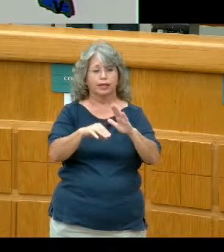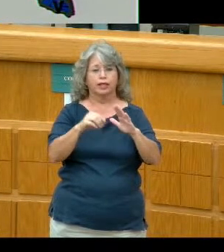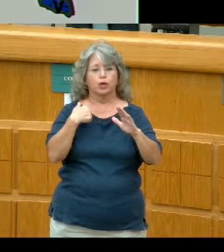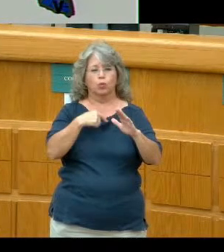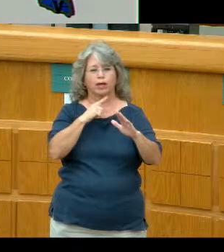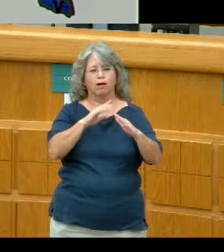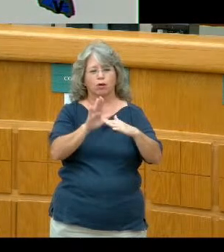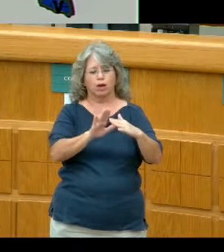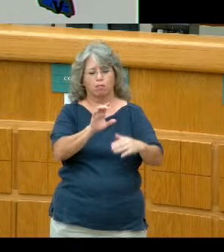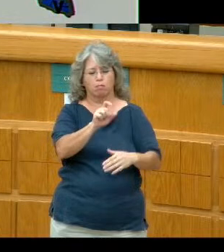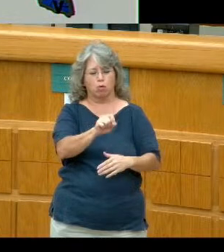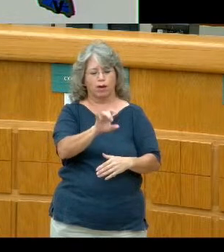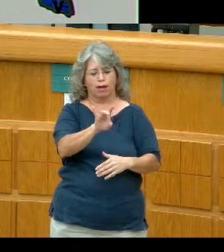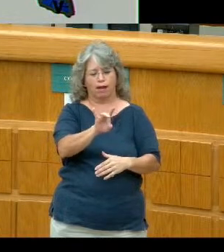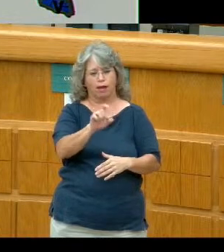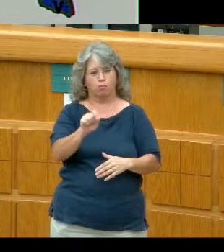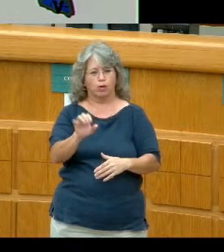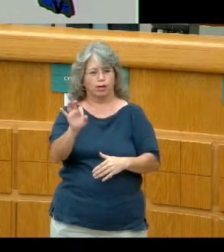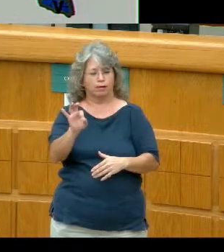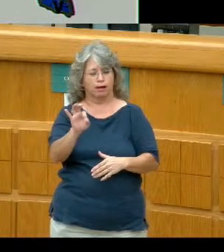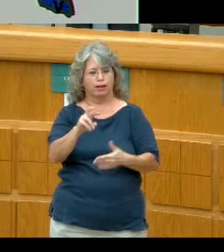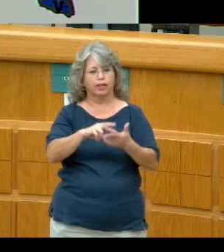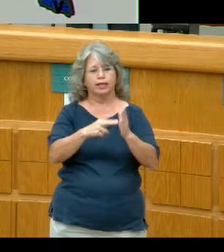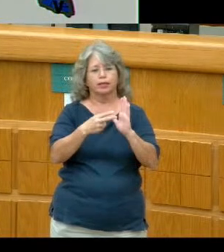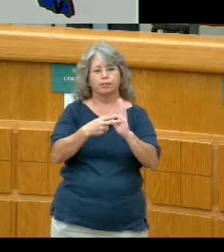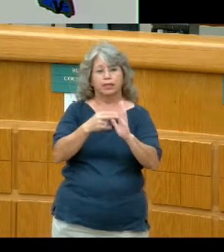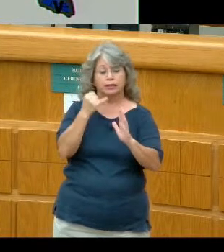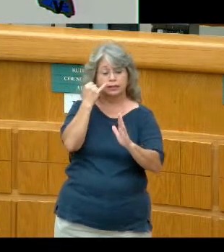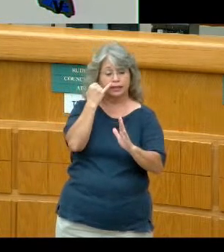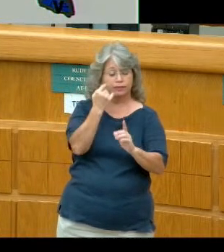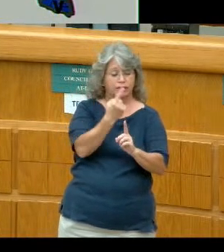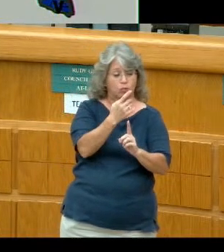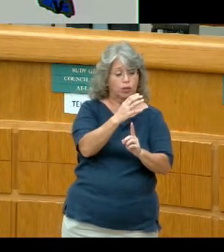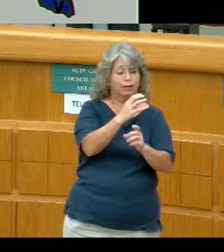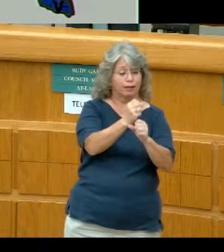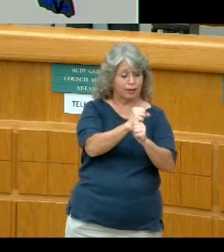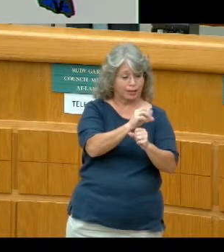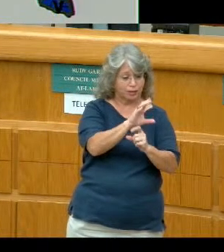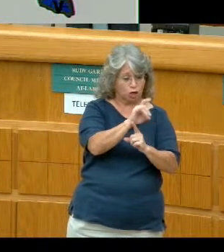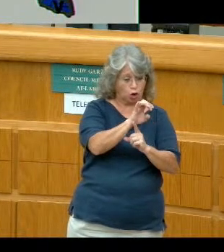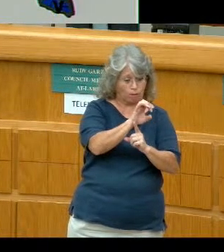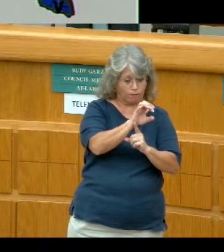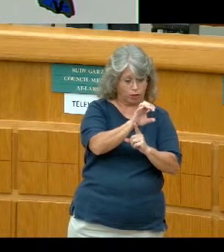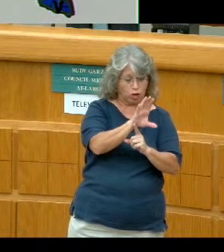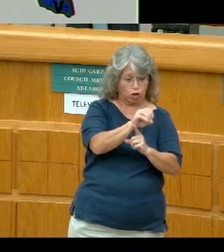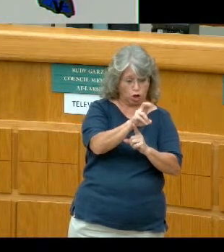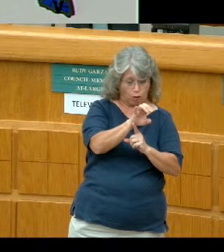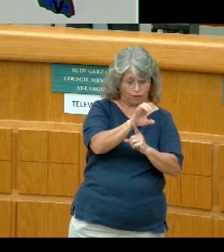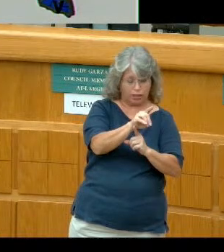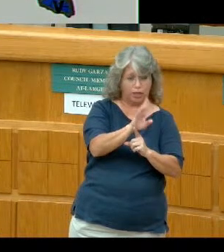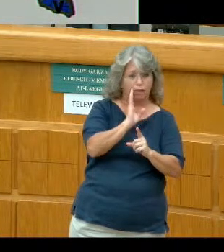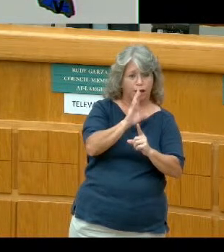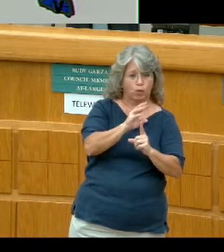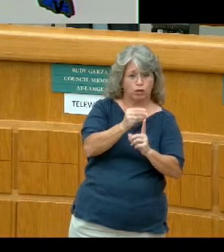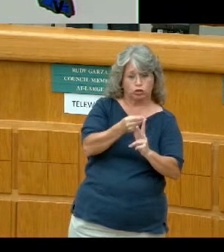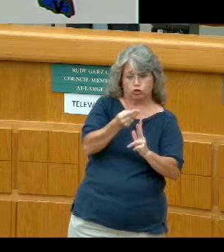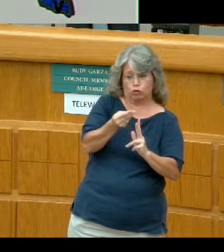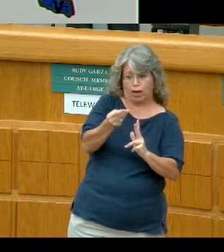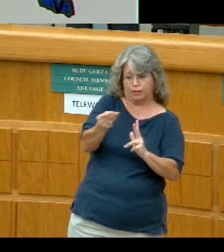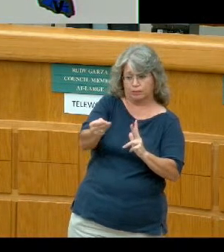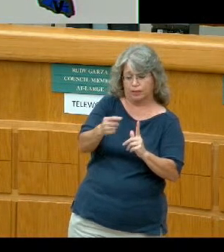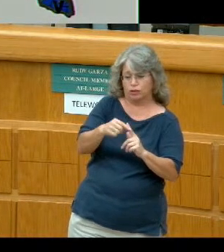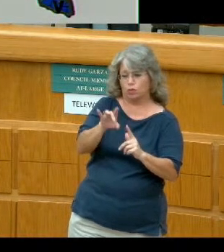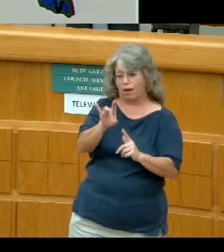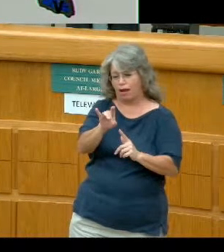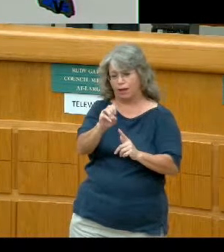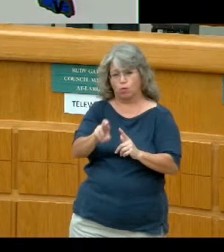10 people get COVID, they transmit that to 8 or 9 additional people. This heat map shows in the state